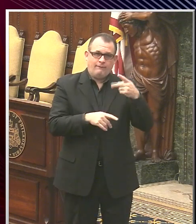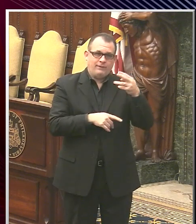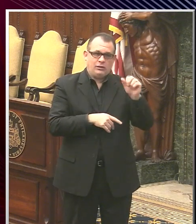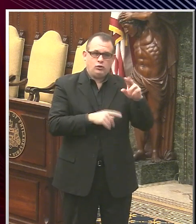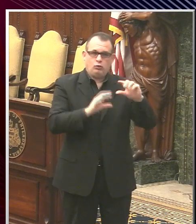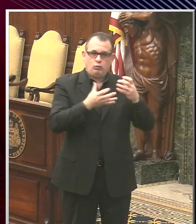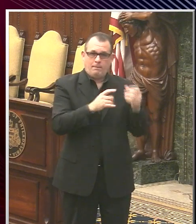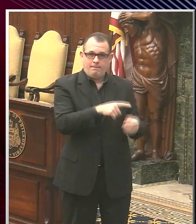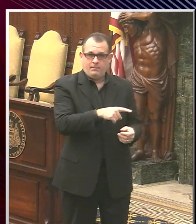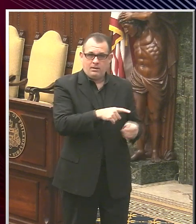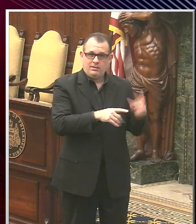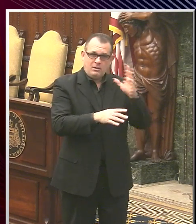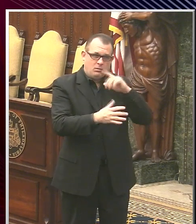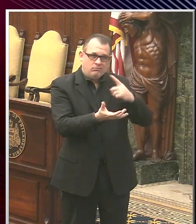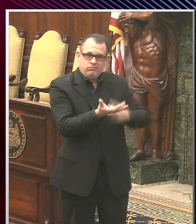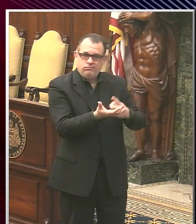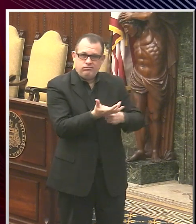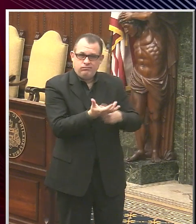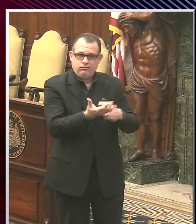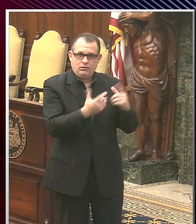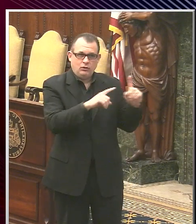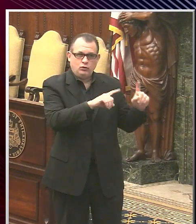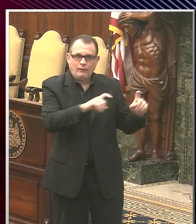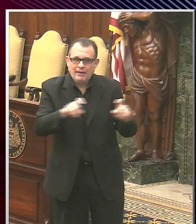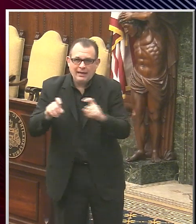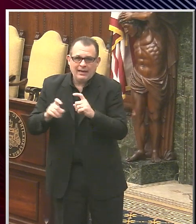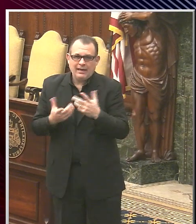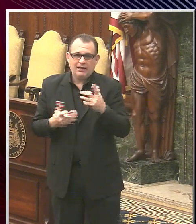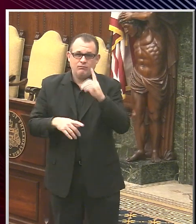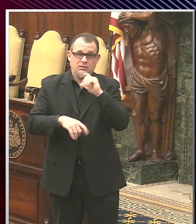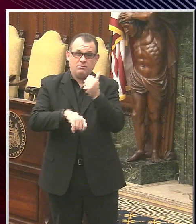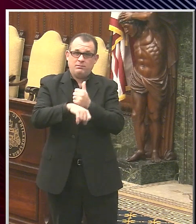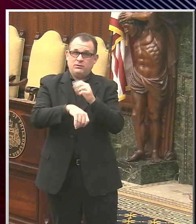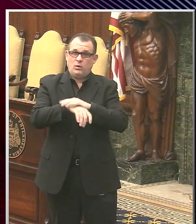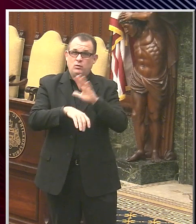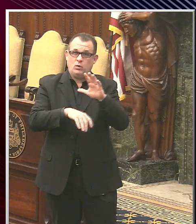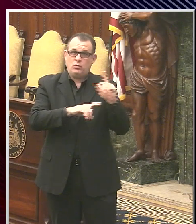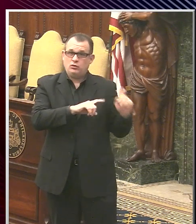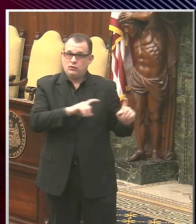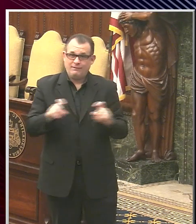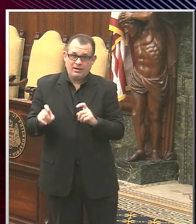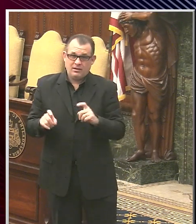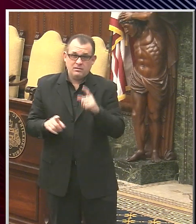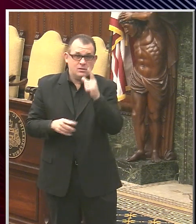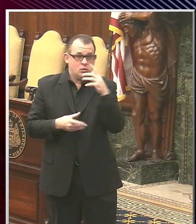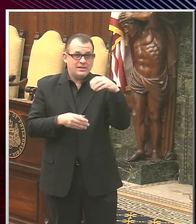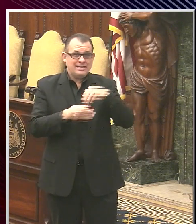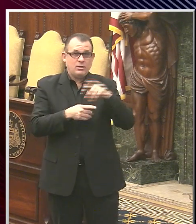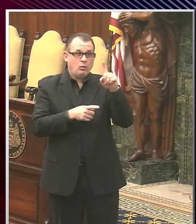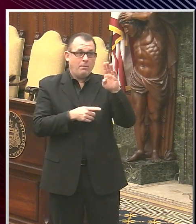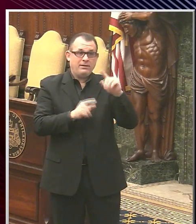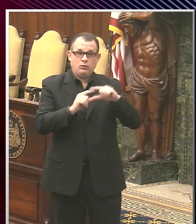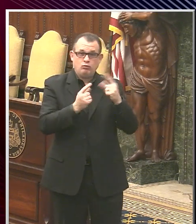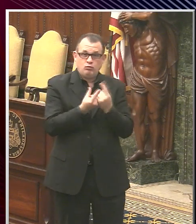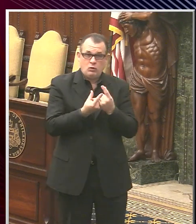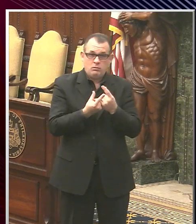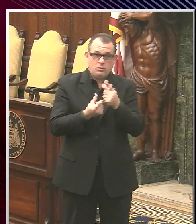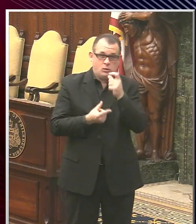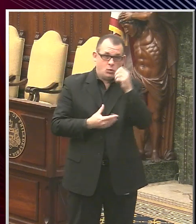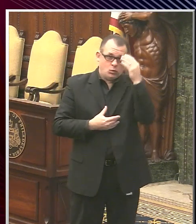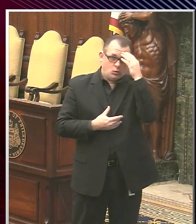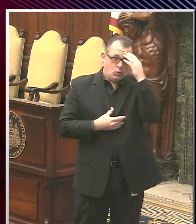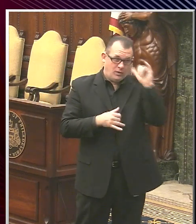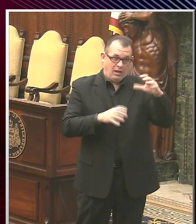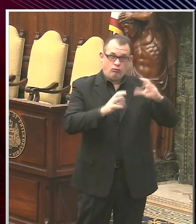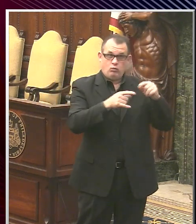discussion about it. They're doing a survey. And based upon that survey, we hope to have more definition of who's in the 1B group soon. And when we